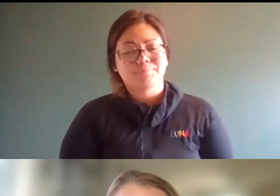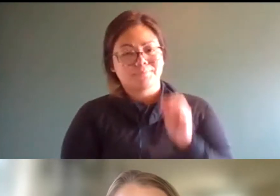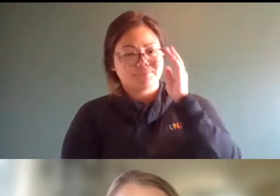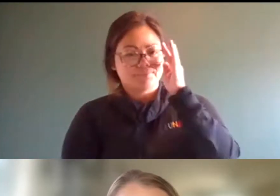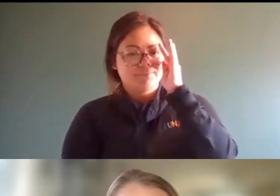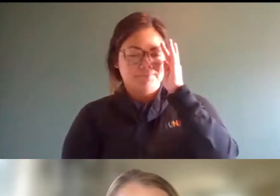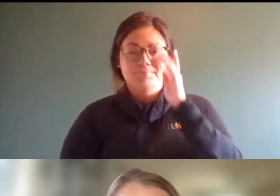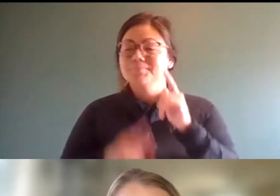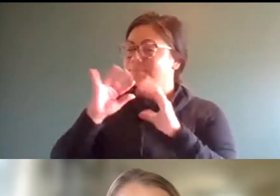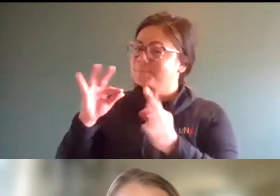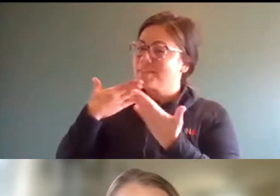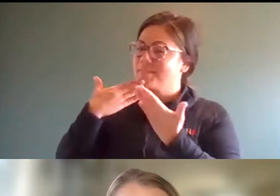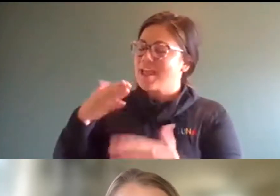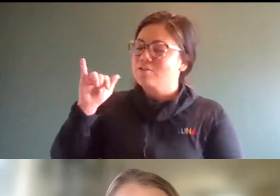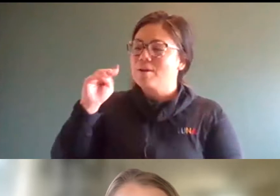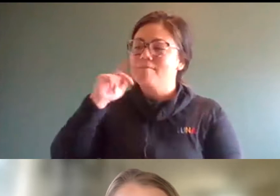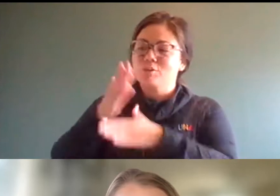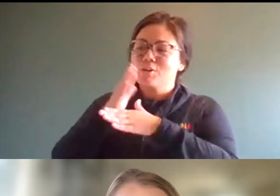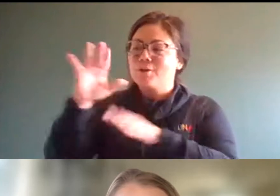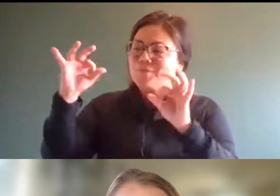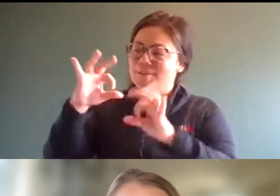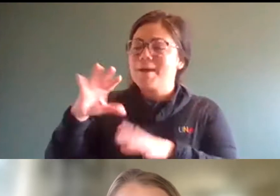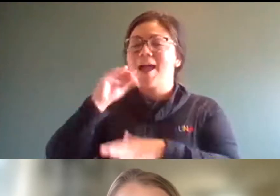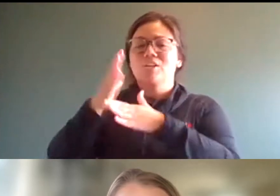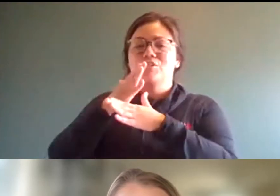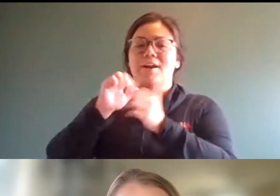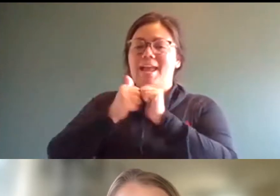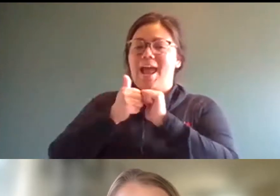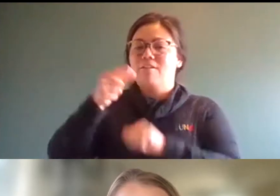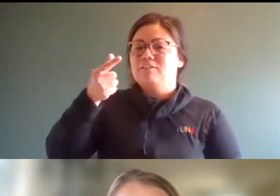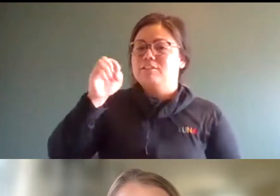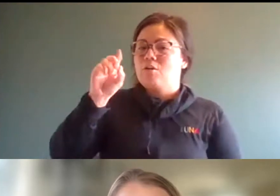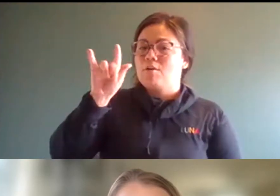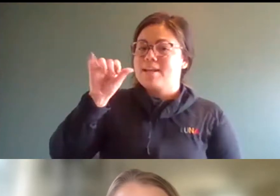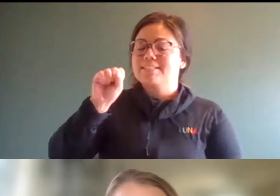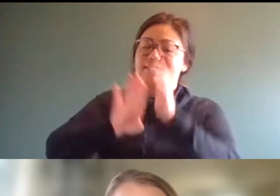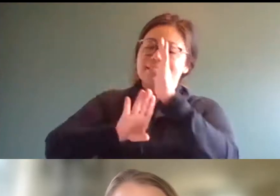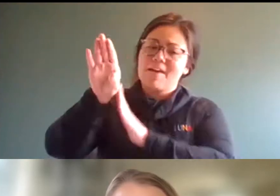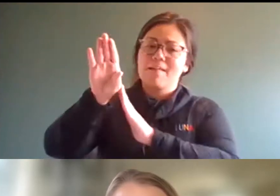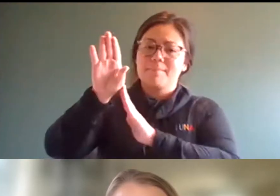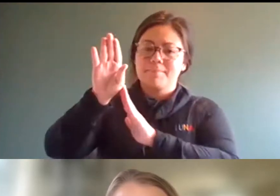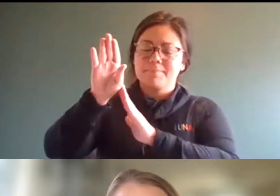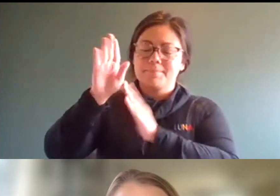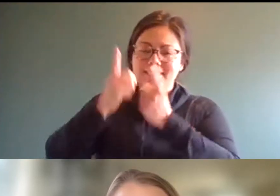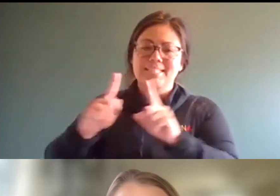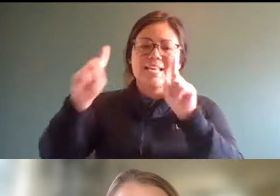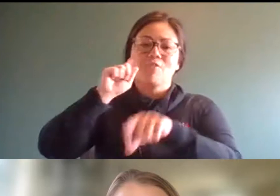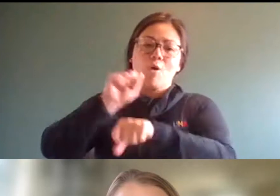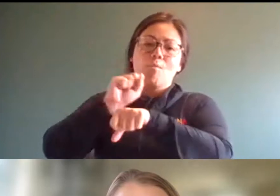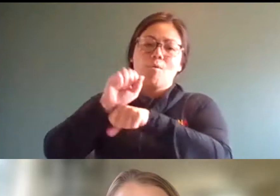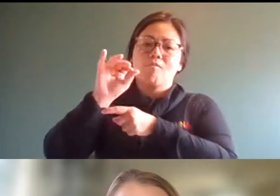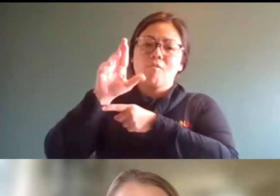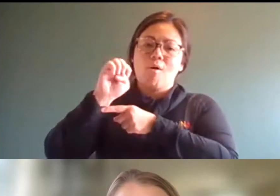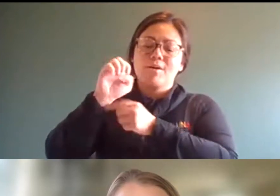Well, thank you, Jim, for sharing your insights and sharing how GEODIS has been able to create success for a workforce with limited